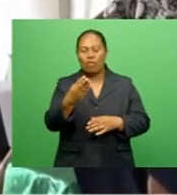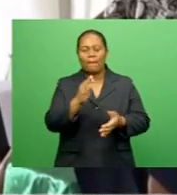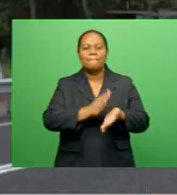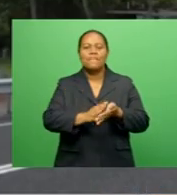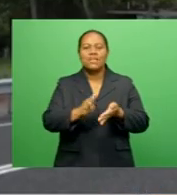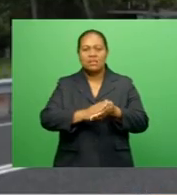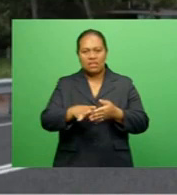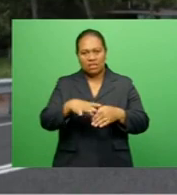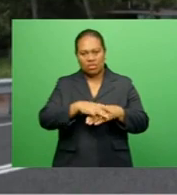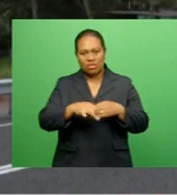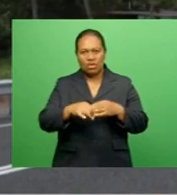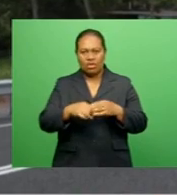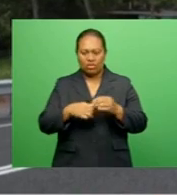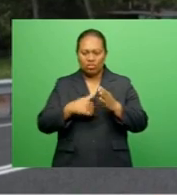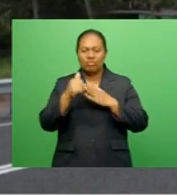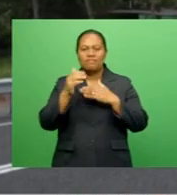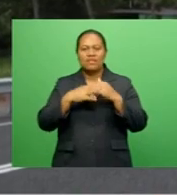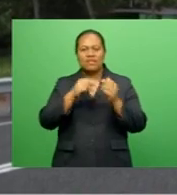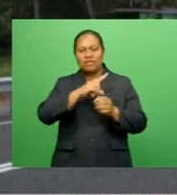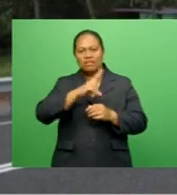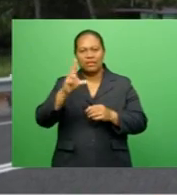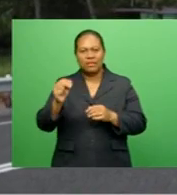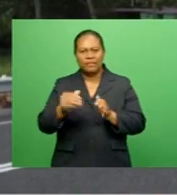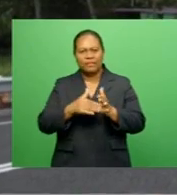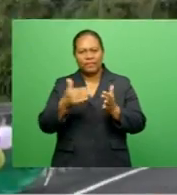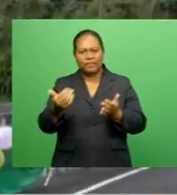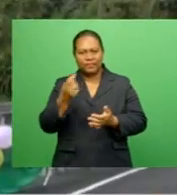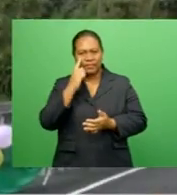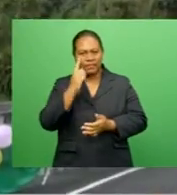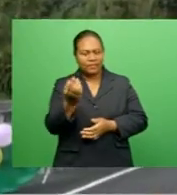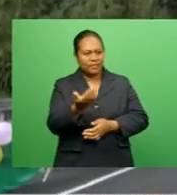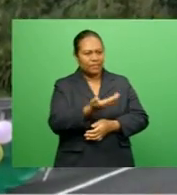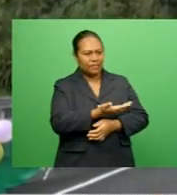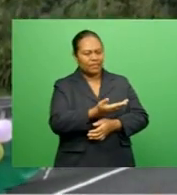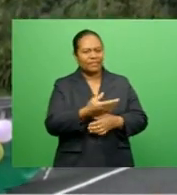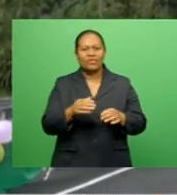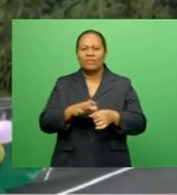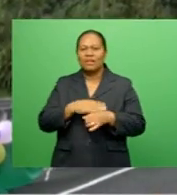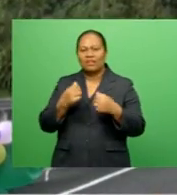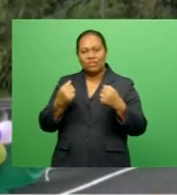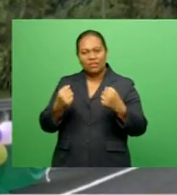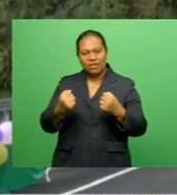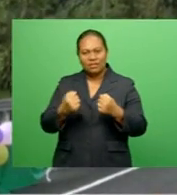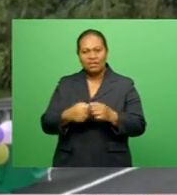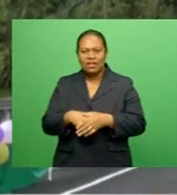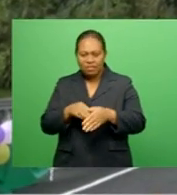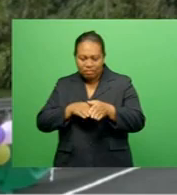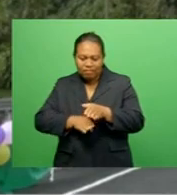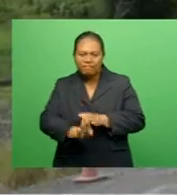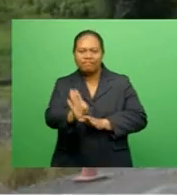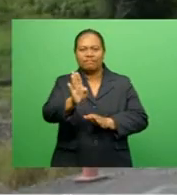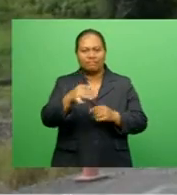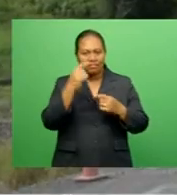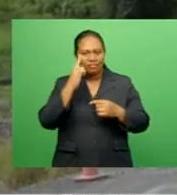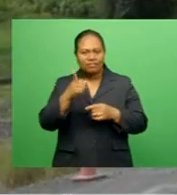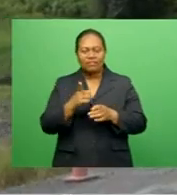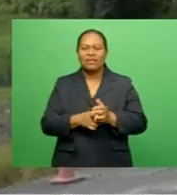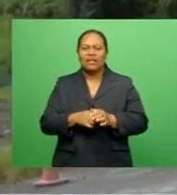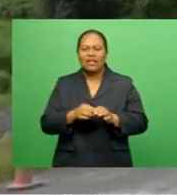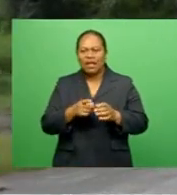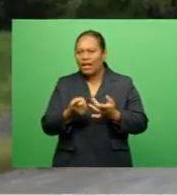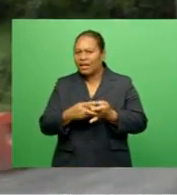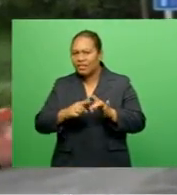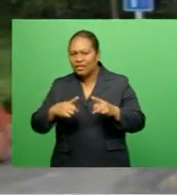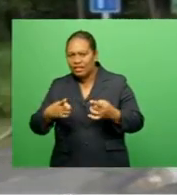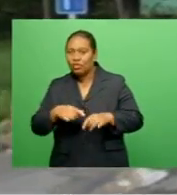spent to construct the bridge. He noted there are rebuilding infrastructures to be stronger and resilient. He adds, with resilient infrastructure, we are not